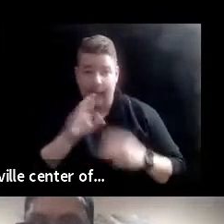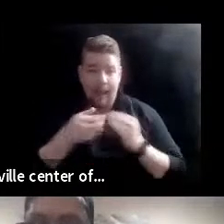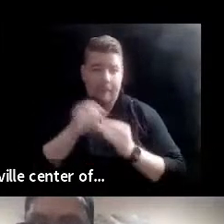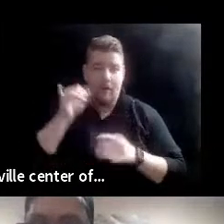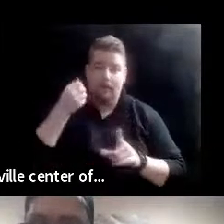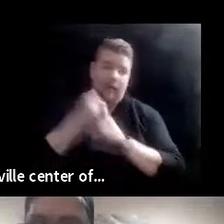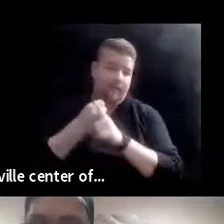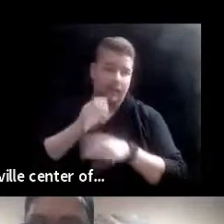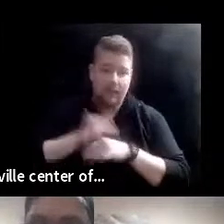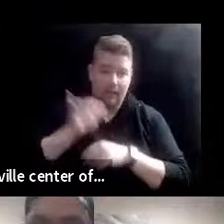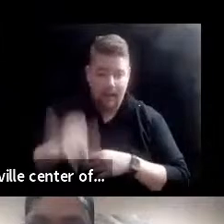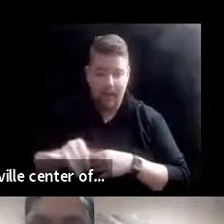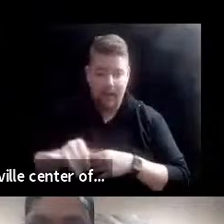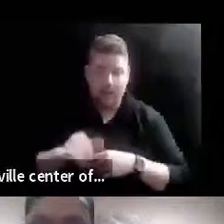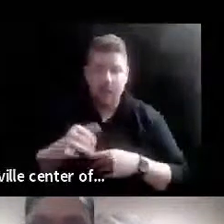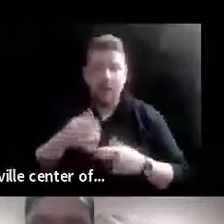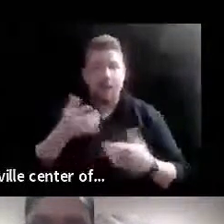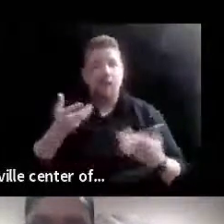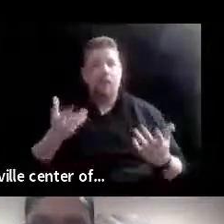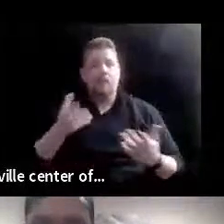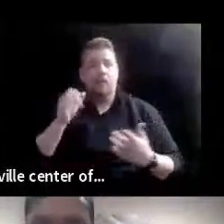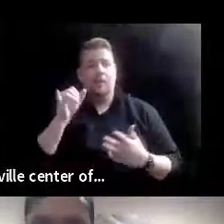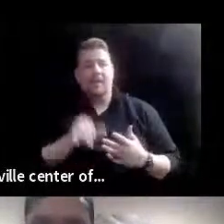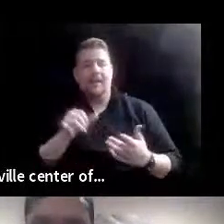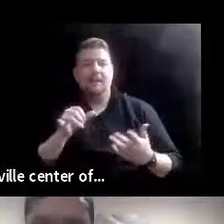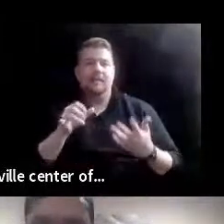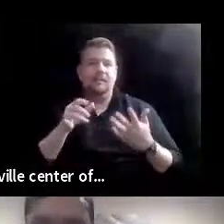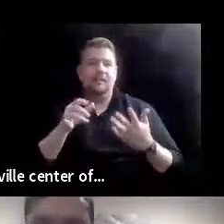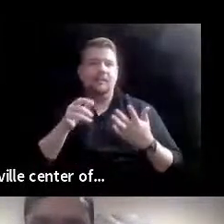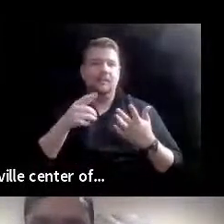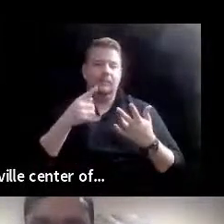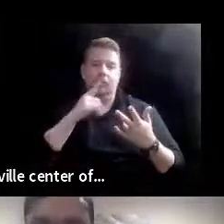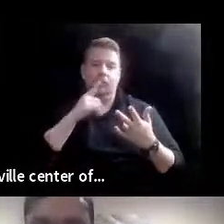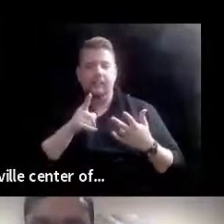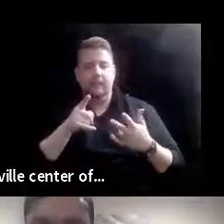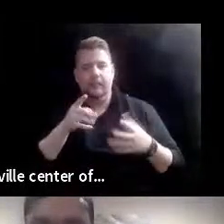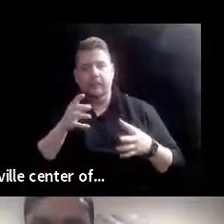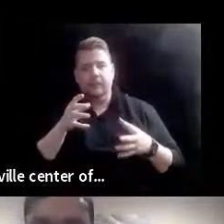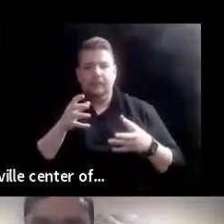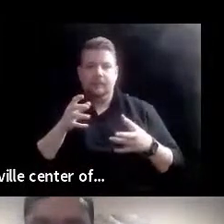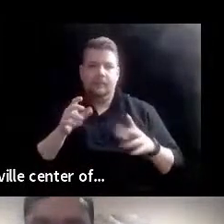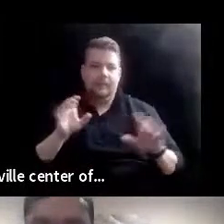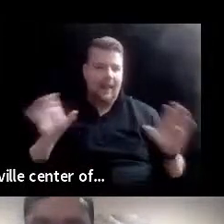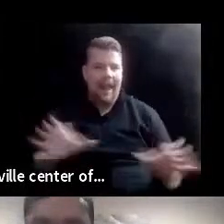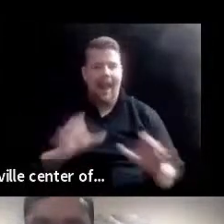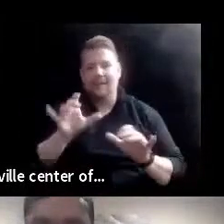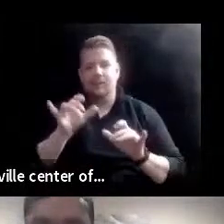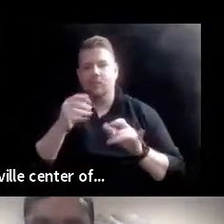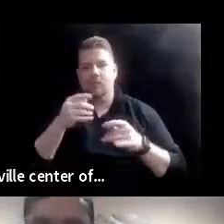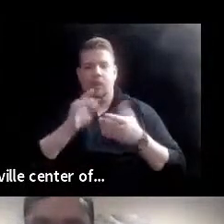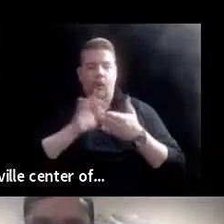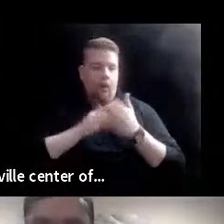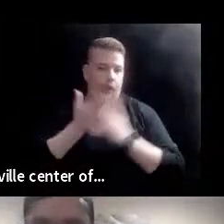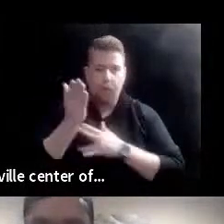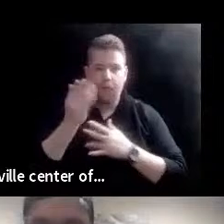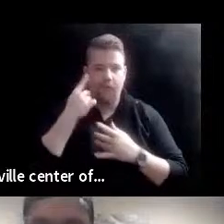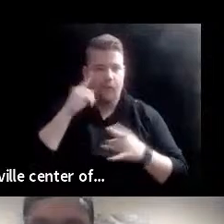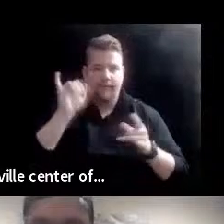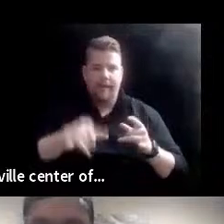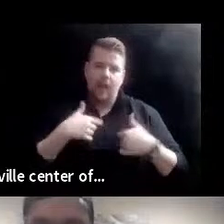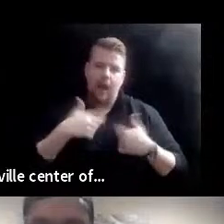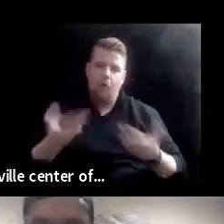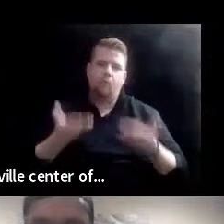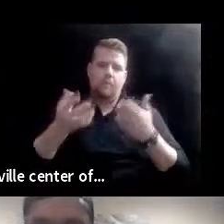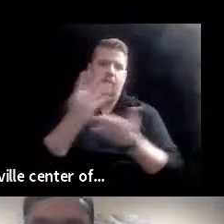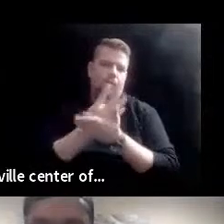so that would be just the act of going through it just to go through it. So I would recommend 4 weeks.